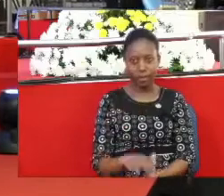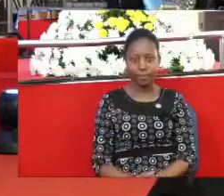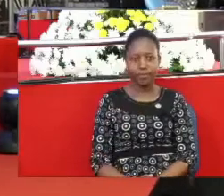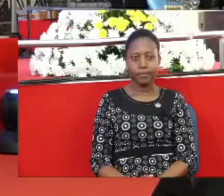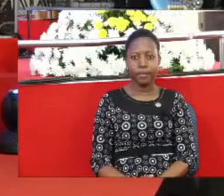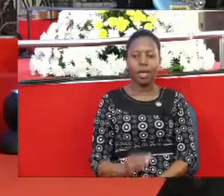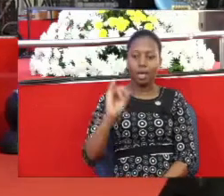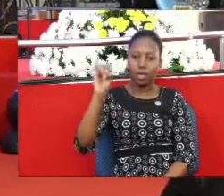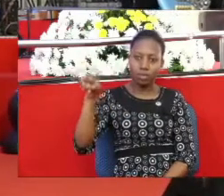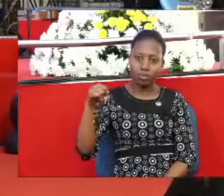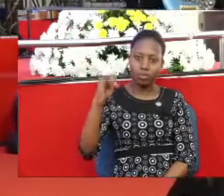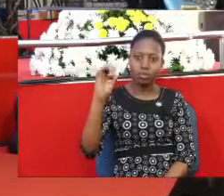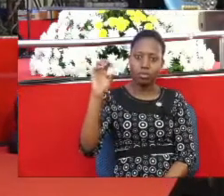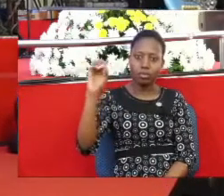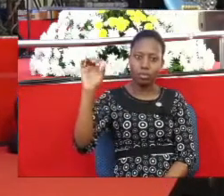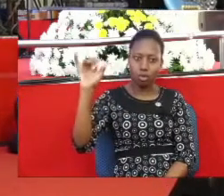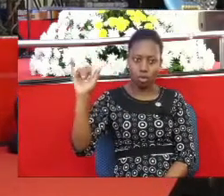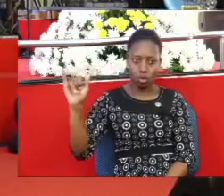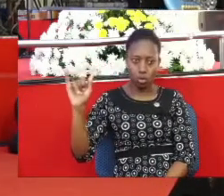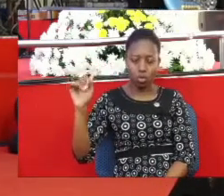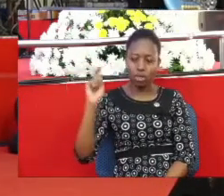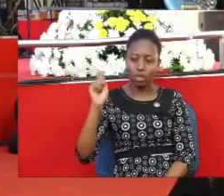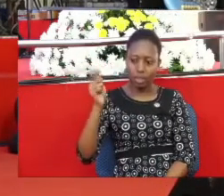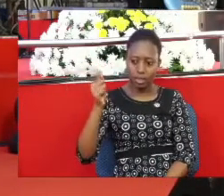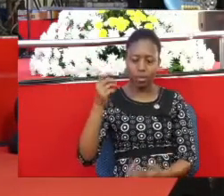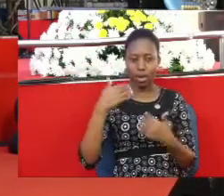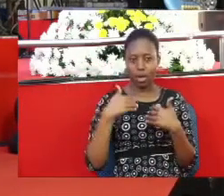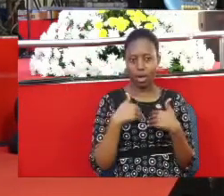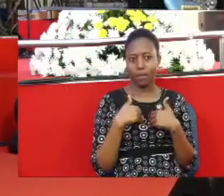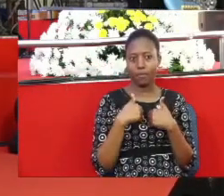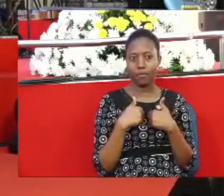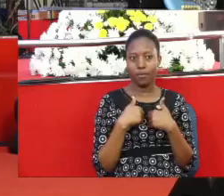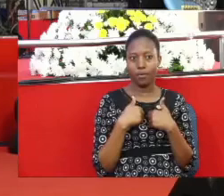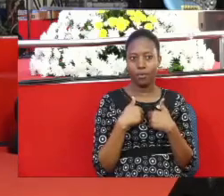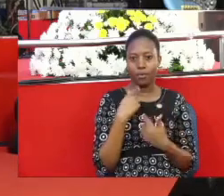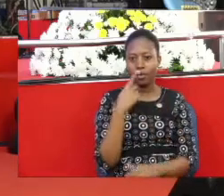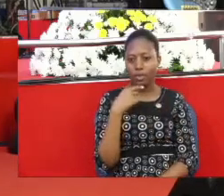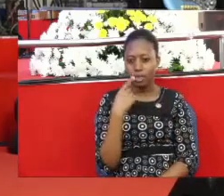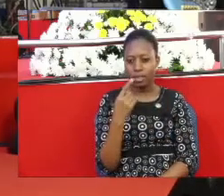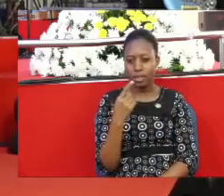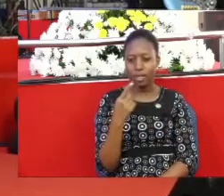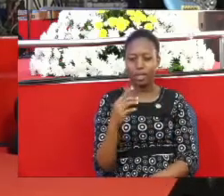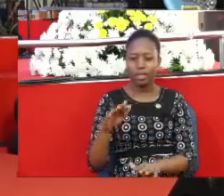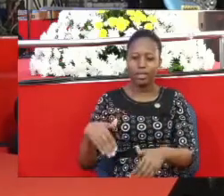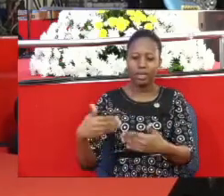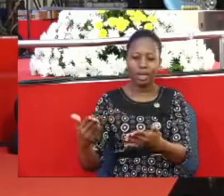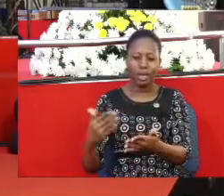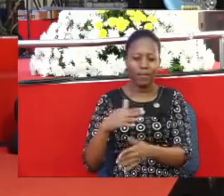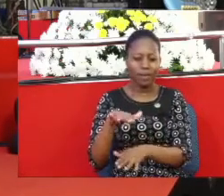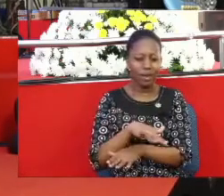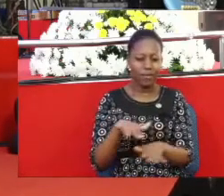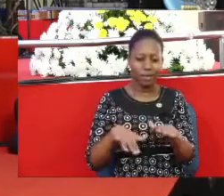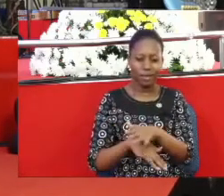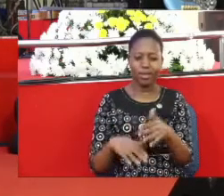testimony. Before she finished, there was somebody else who had a testimony who said she gave all that she had, 1,000+.